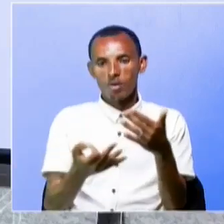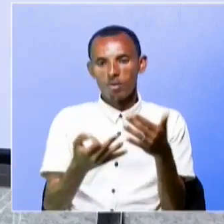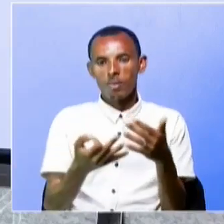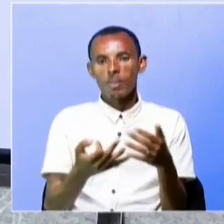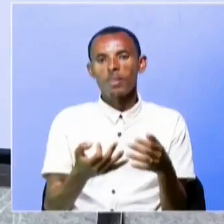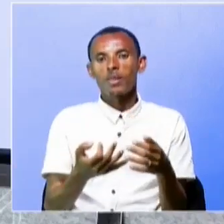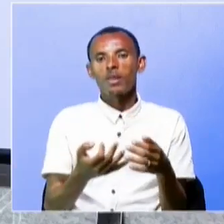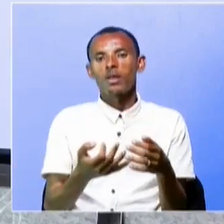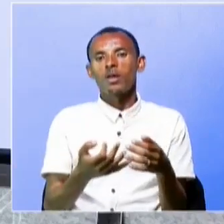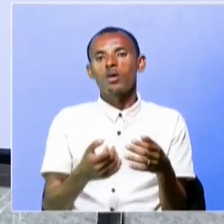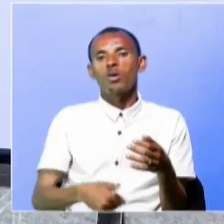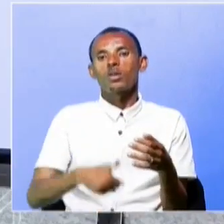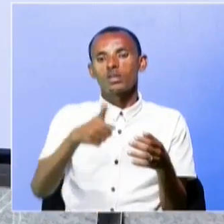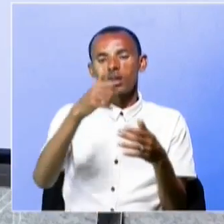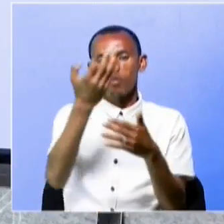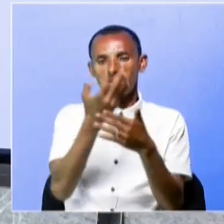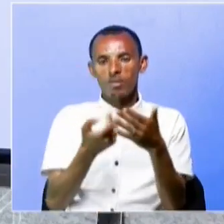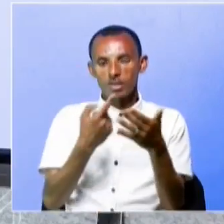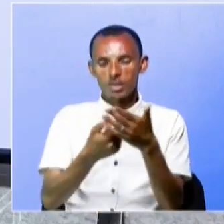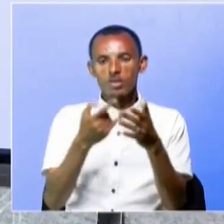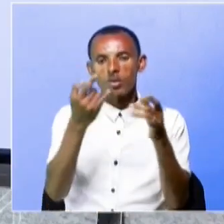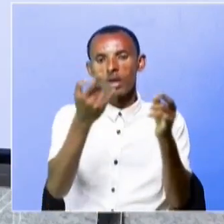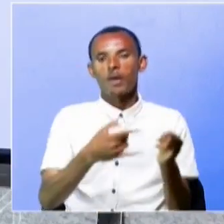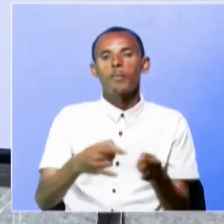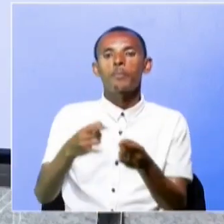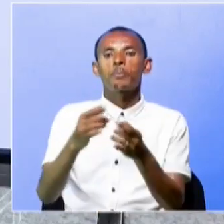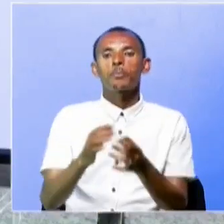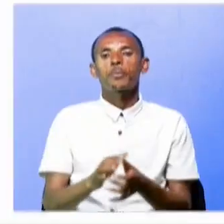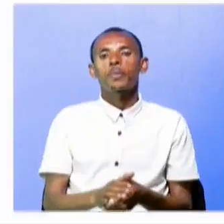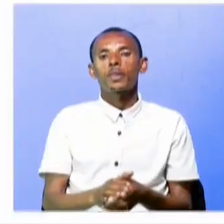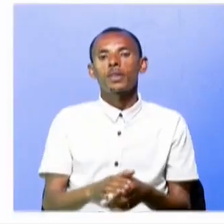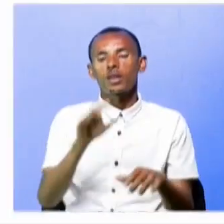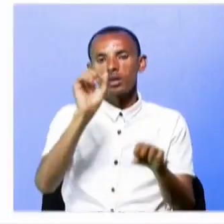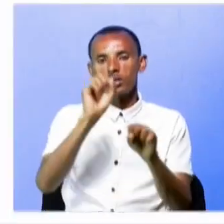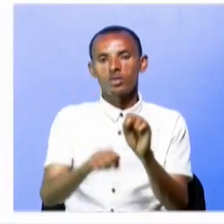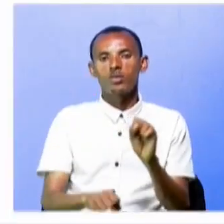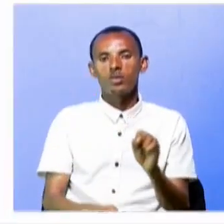into original form in this way, okay?